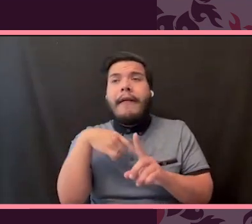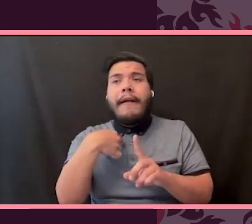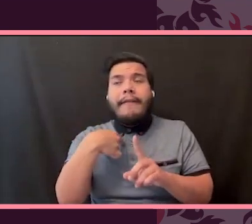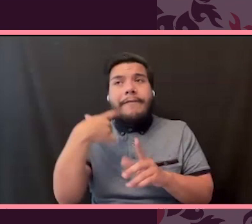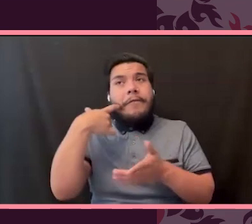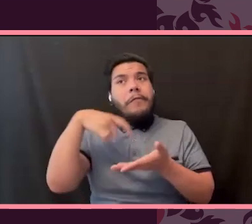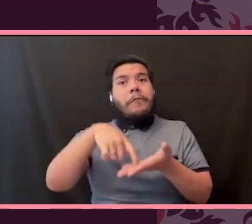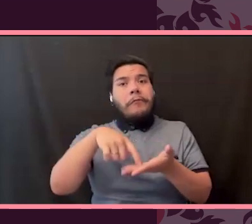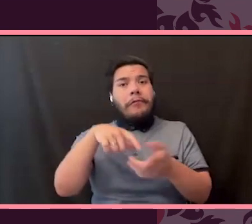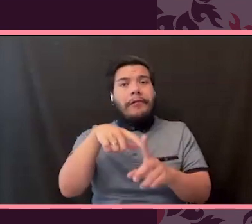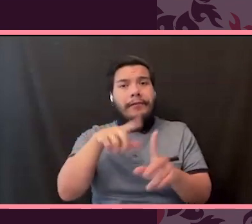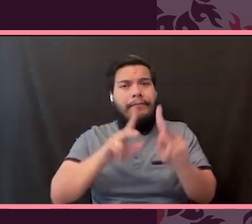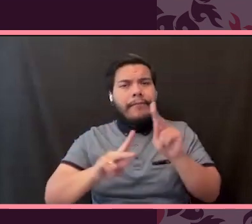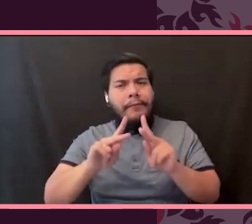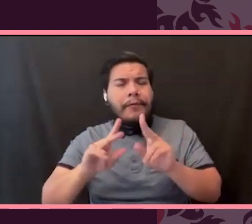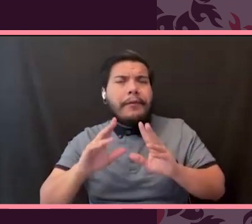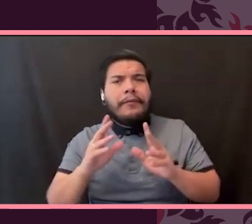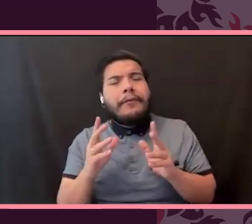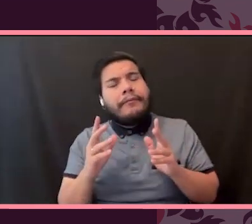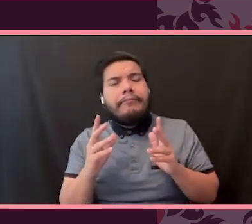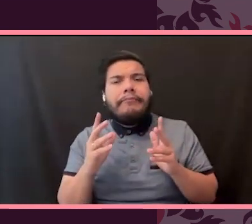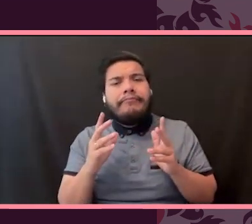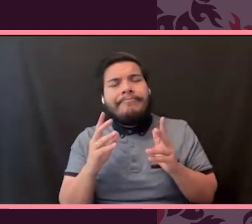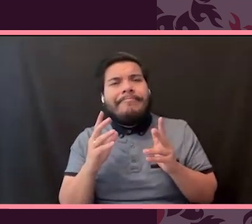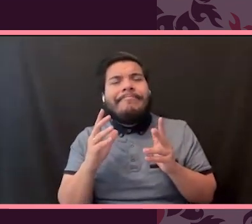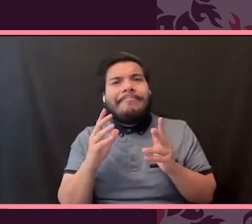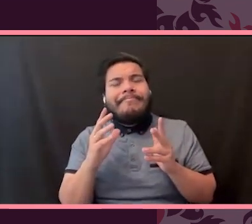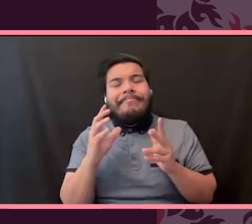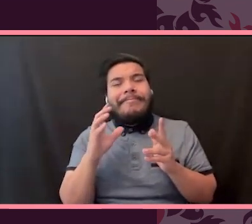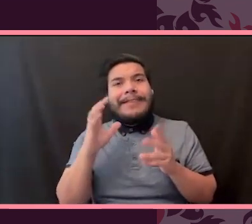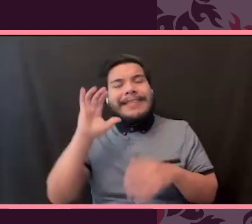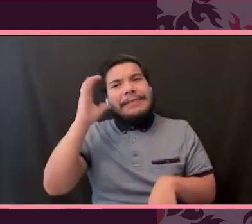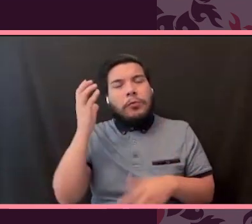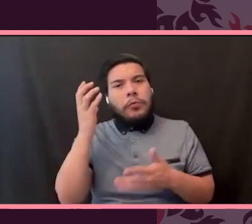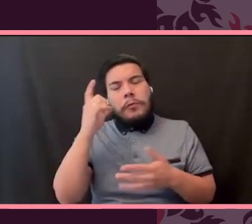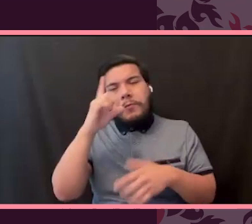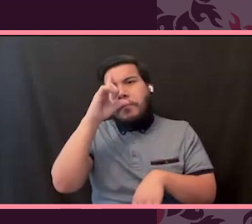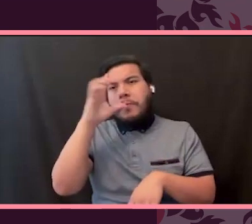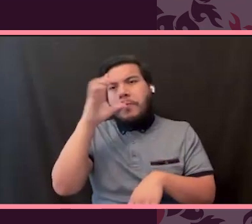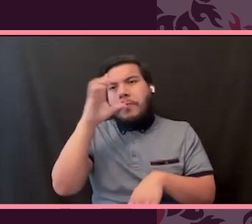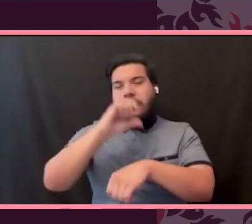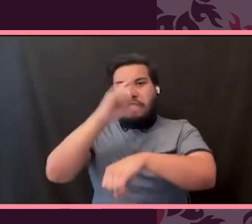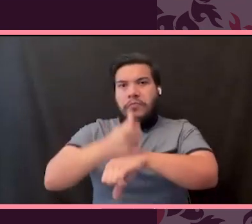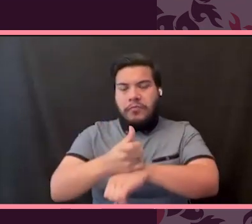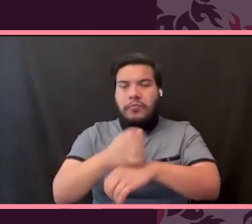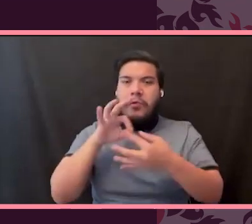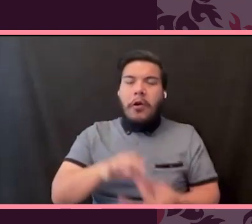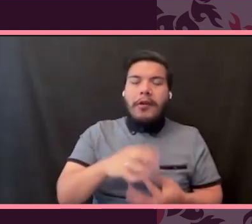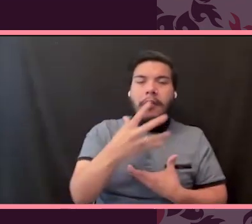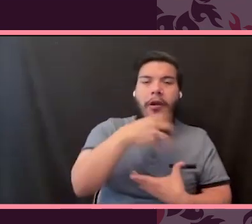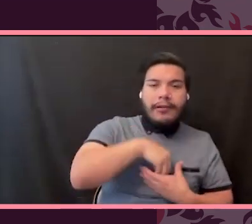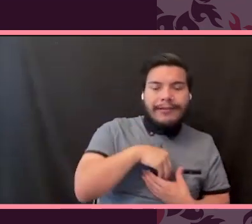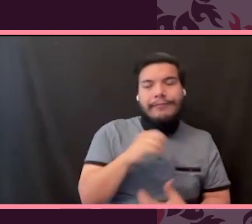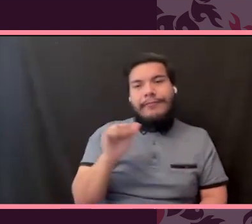noticed that people seem to just assume about autism and ADHD and certain